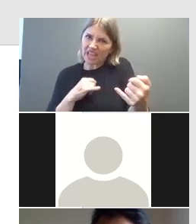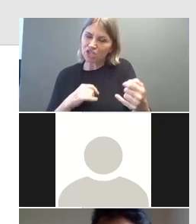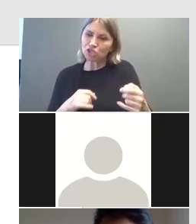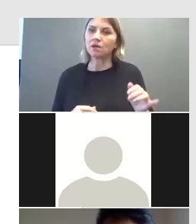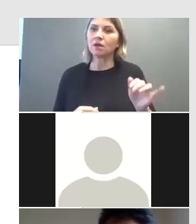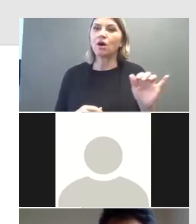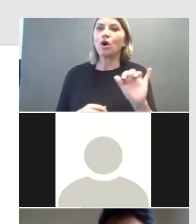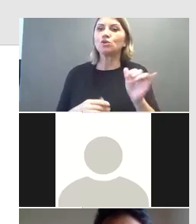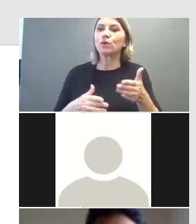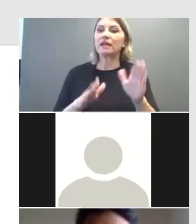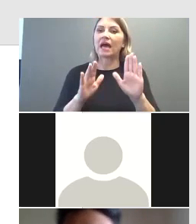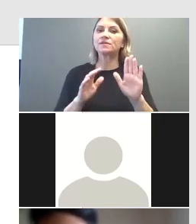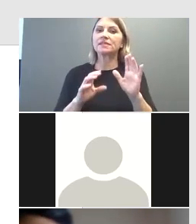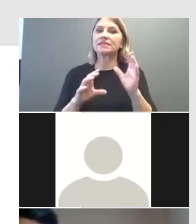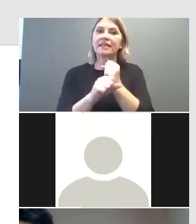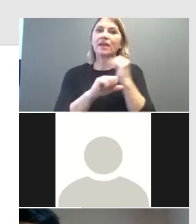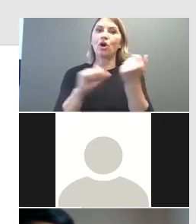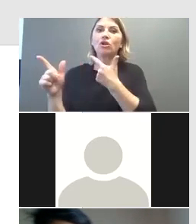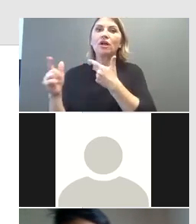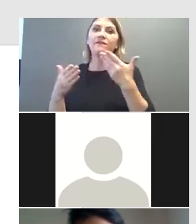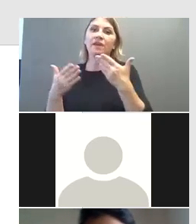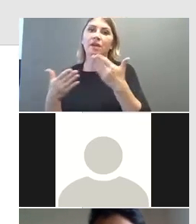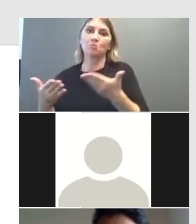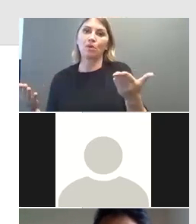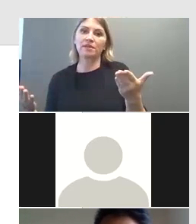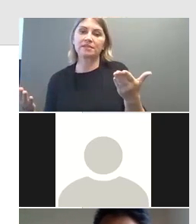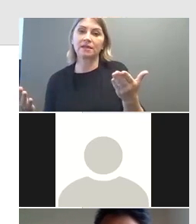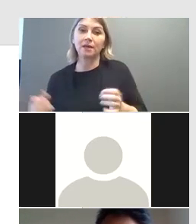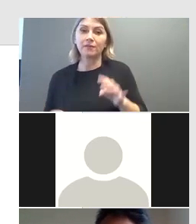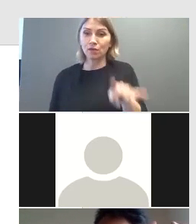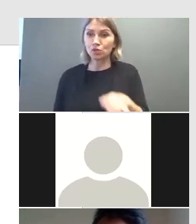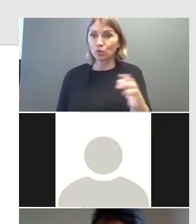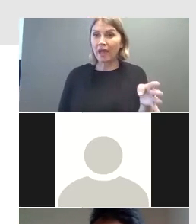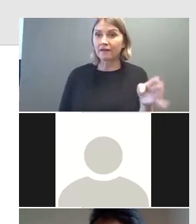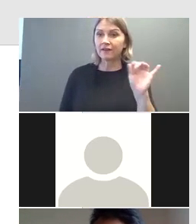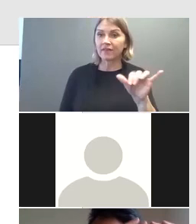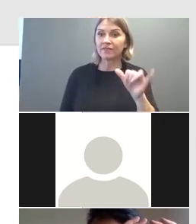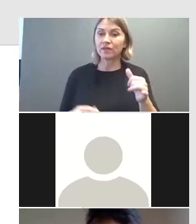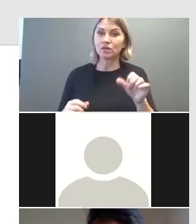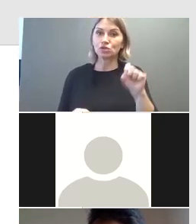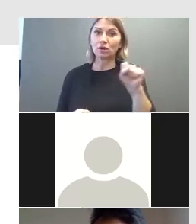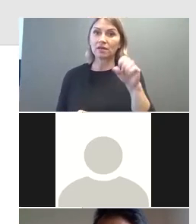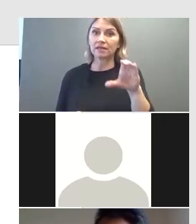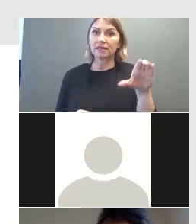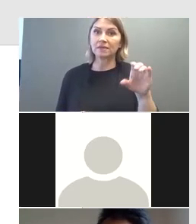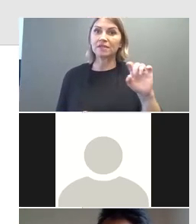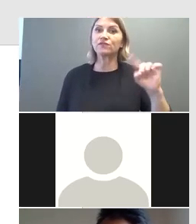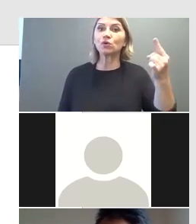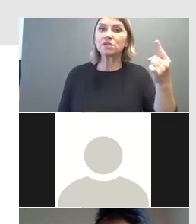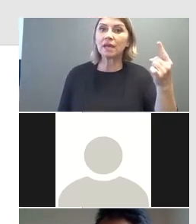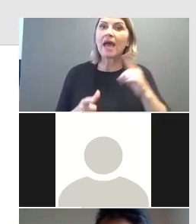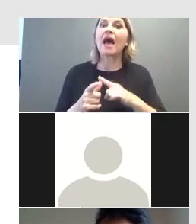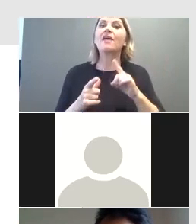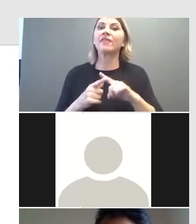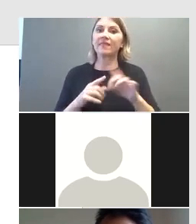allows us to get all the components. But what if there is a graph that where the strongly connected component comes first, and then that